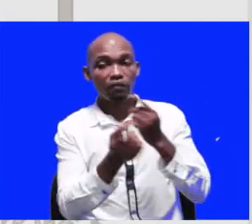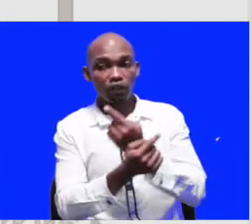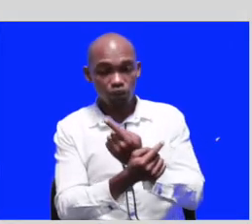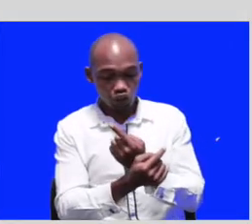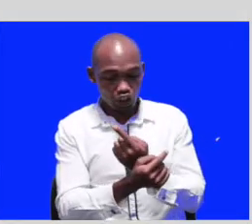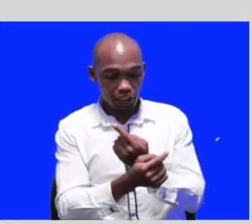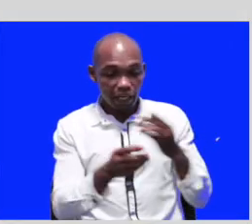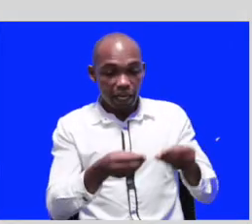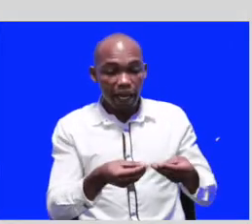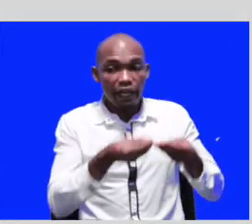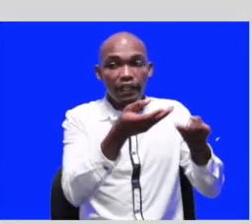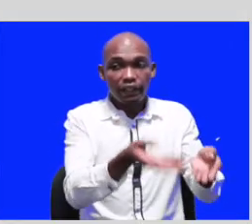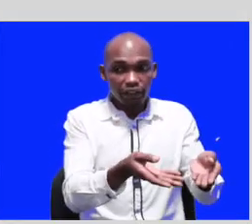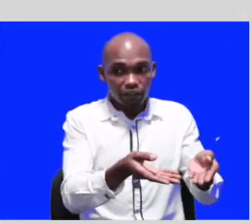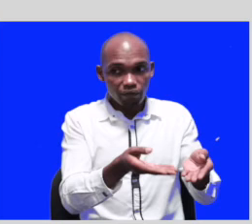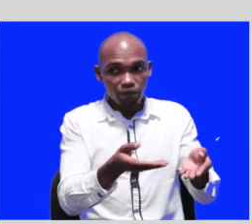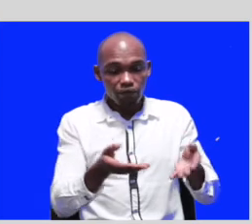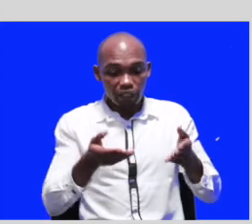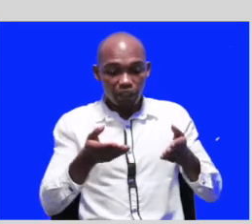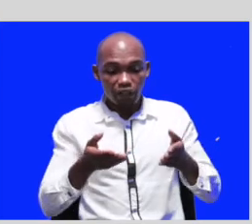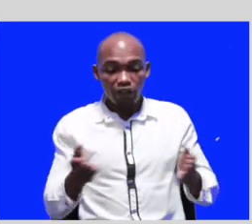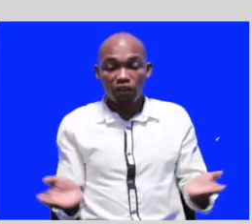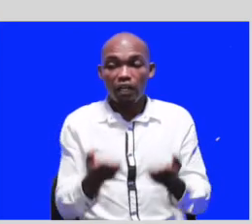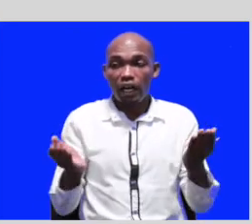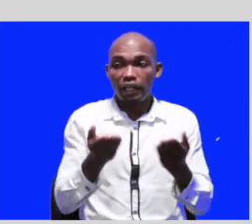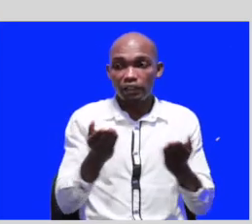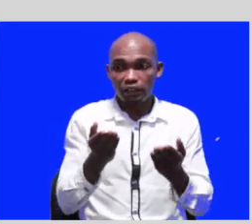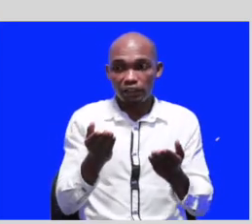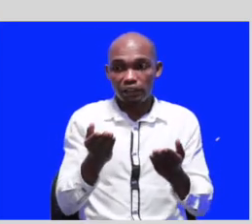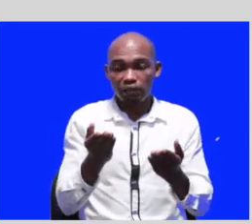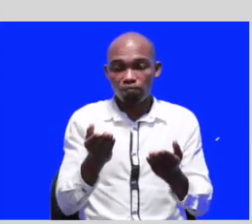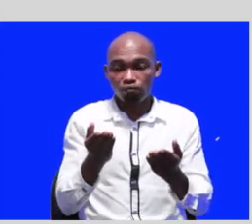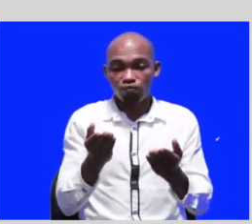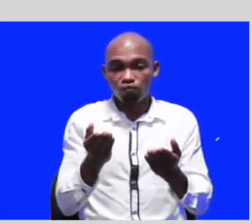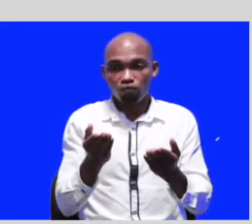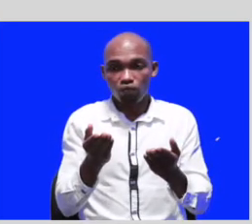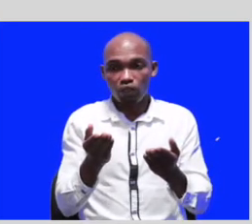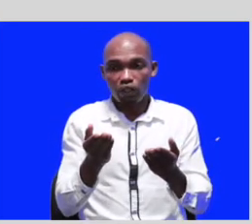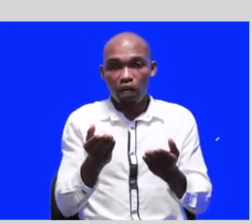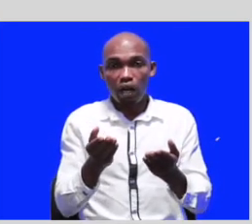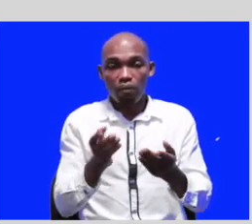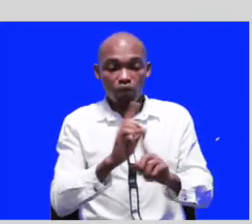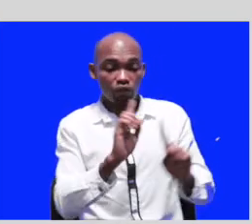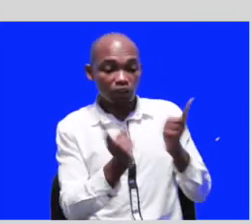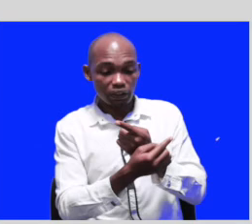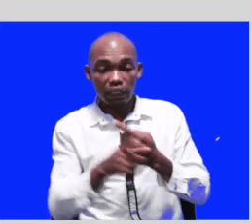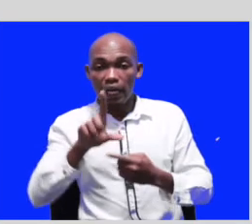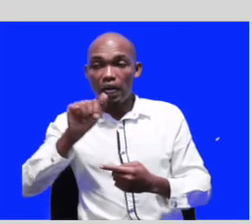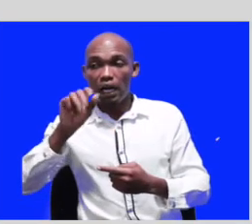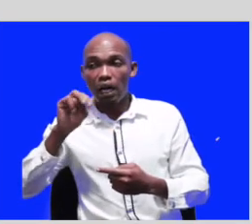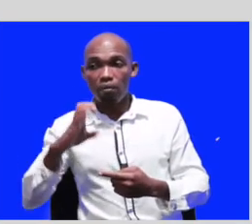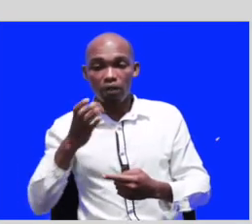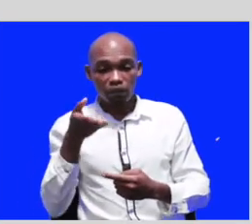of genes and genetics, which is now widely used in many fields of biology. Upon realization of